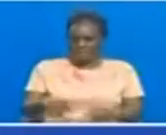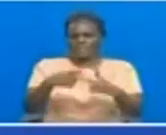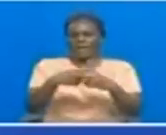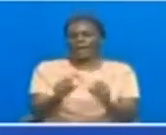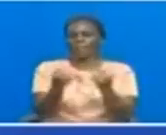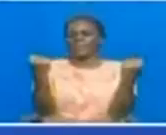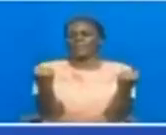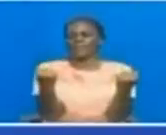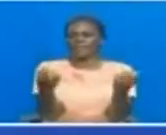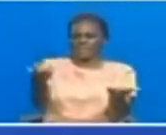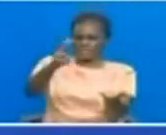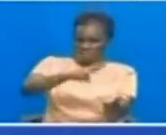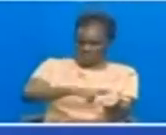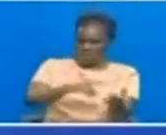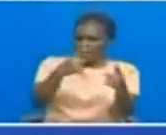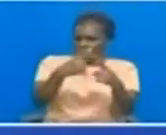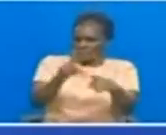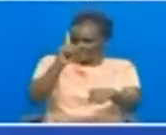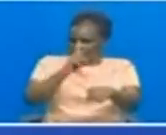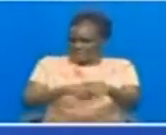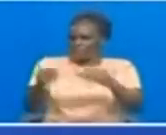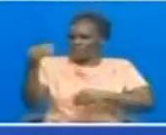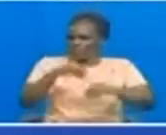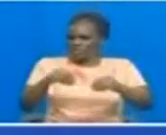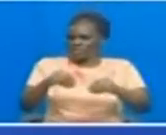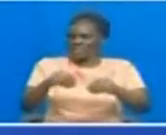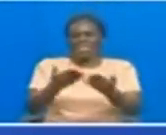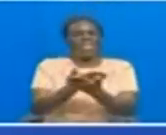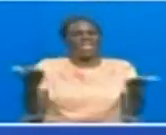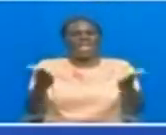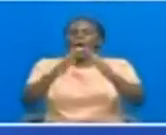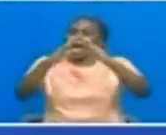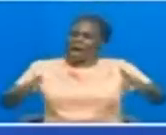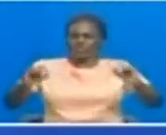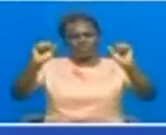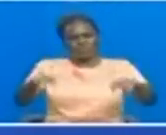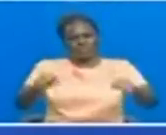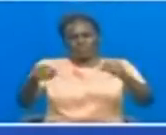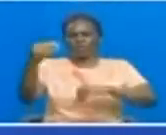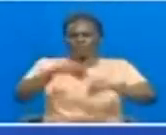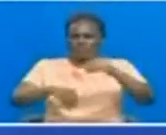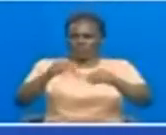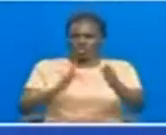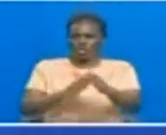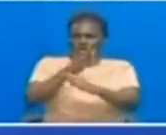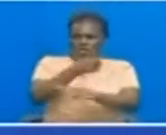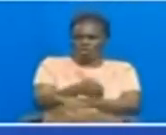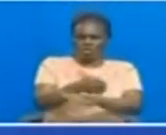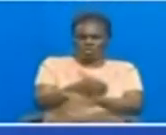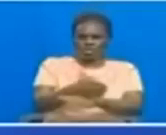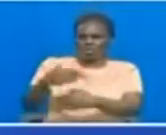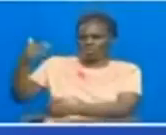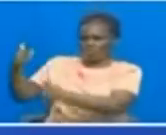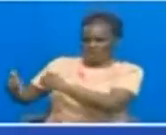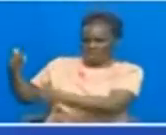and registration. Get and but we are saying when it comes to voting, you can do it anywhere. In your house. Exactly. And I just want us to cross over to our super wall and,